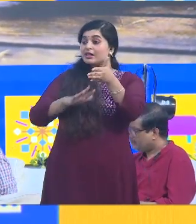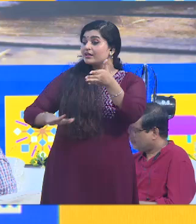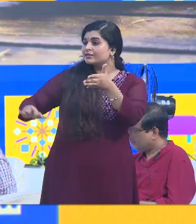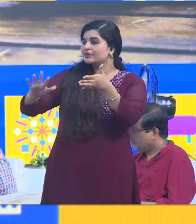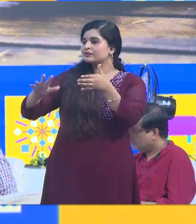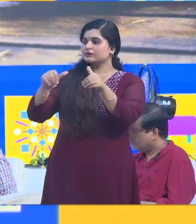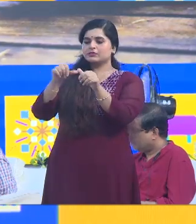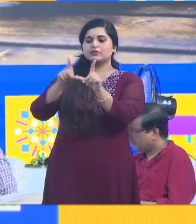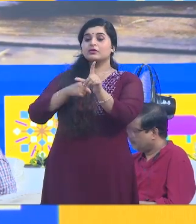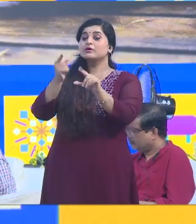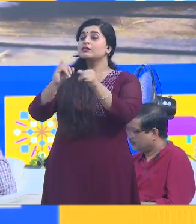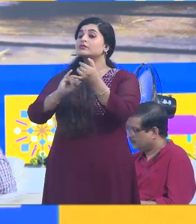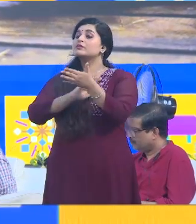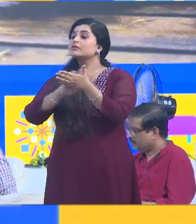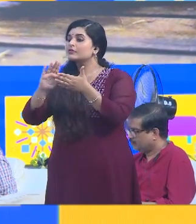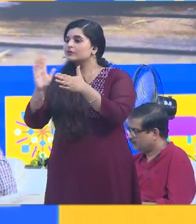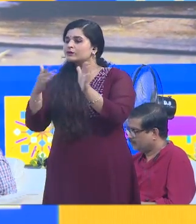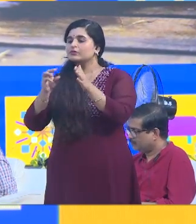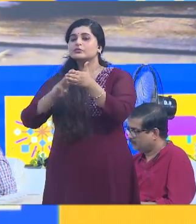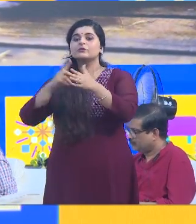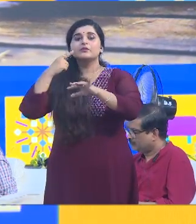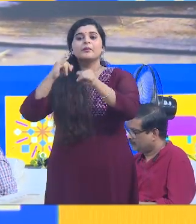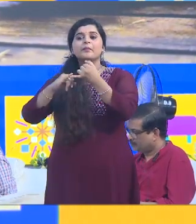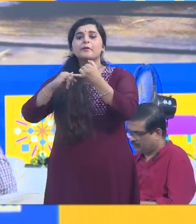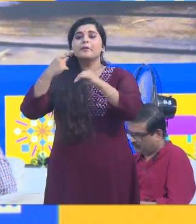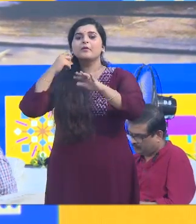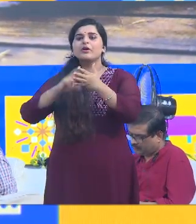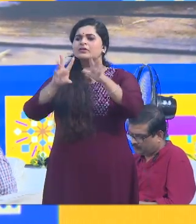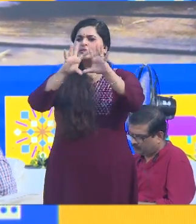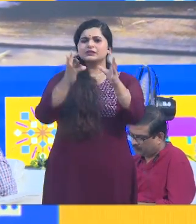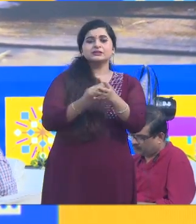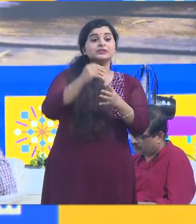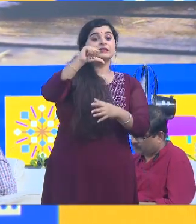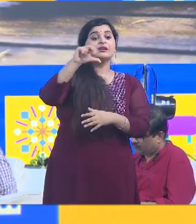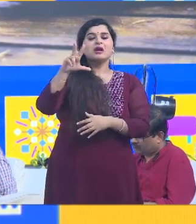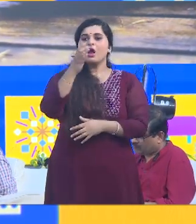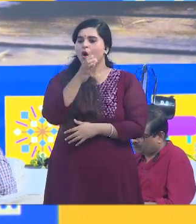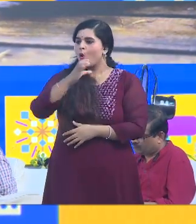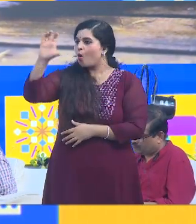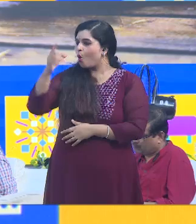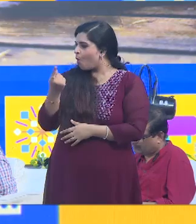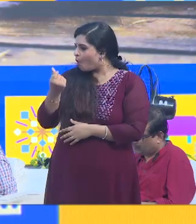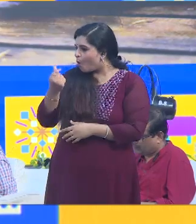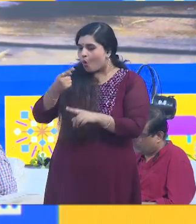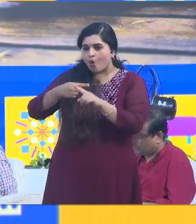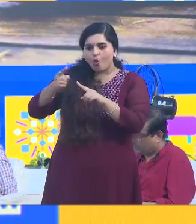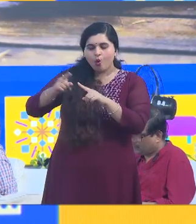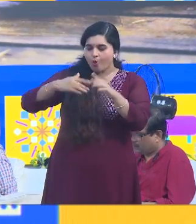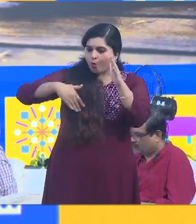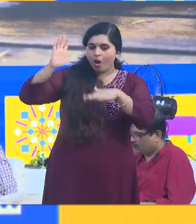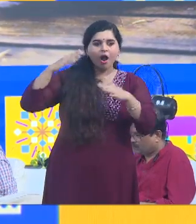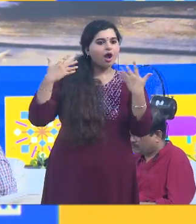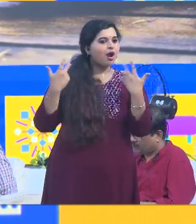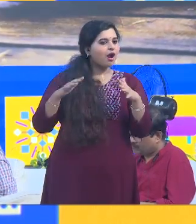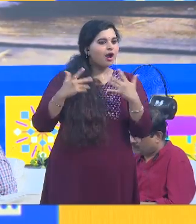envelope increased from 98 crores to 178 crores. The highest that's been recorded by any Indian state